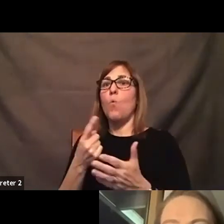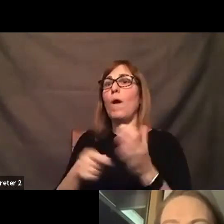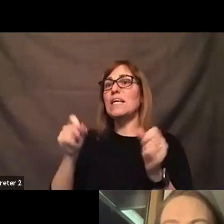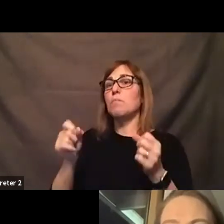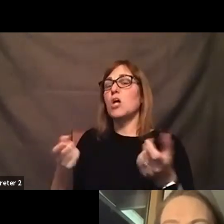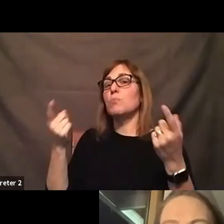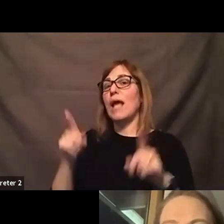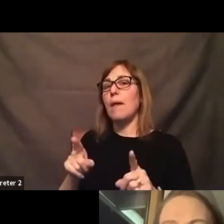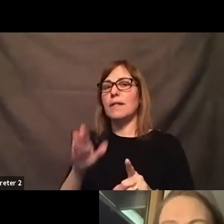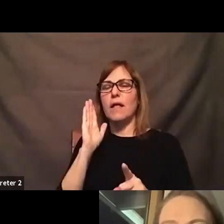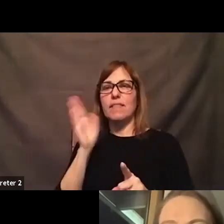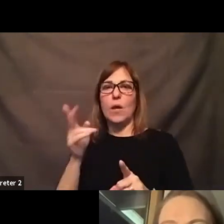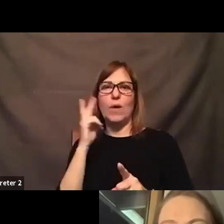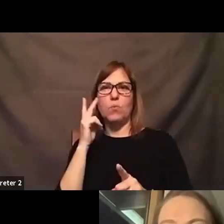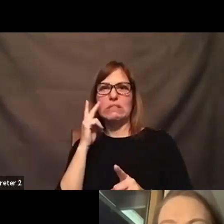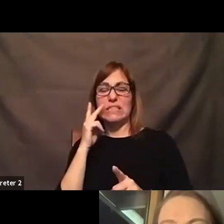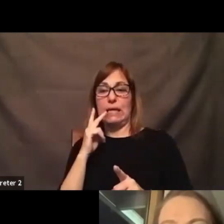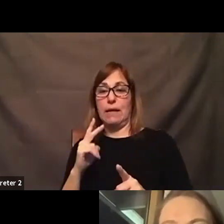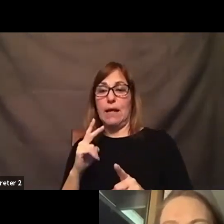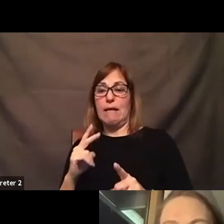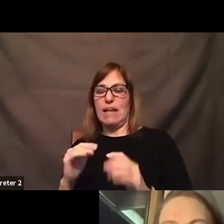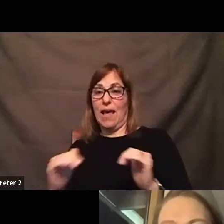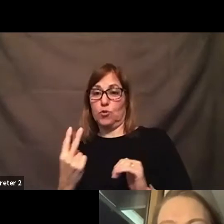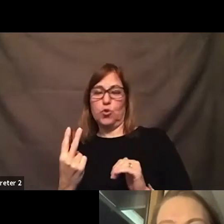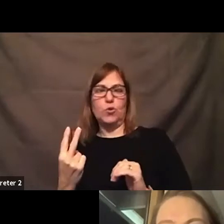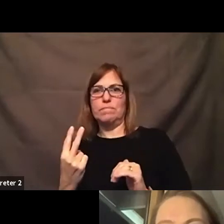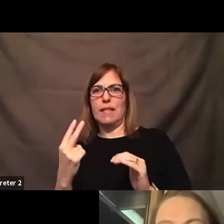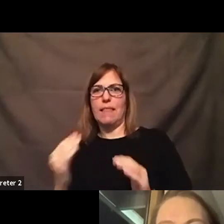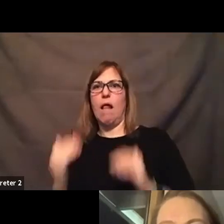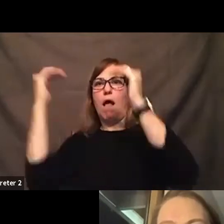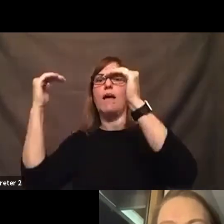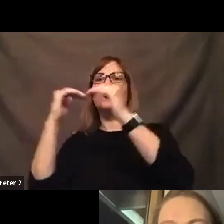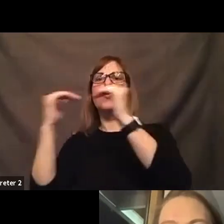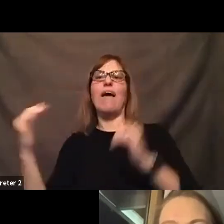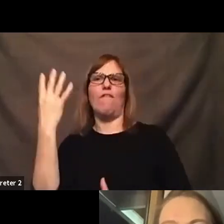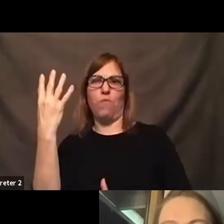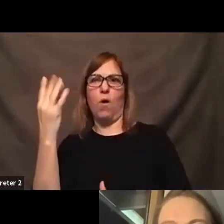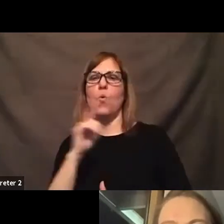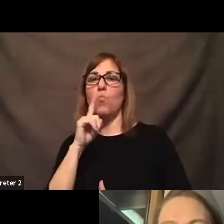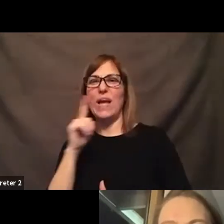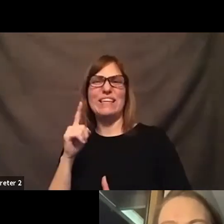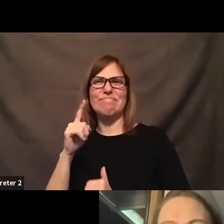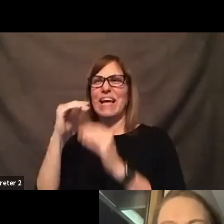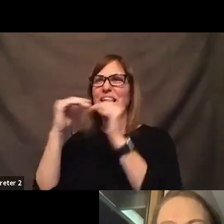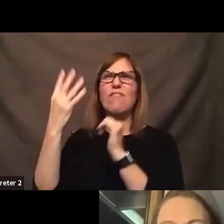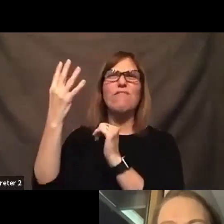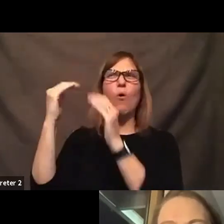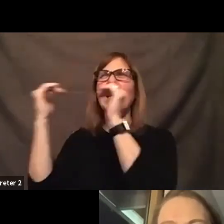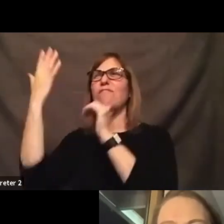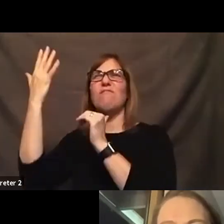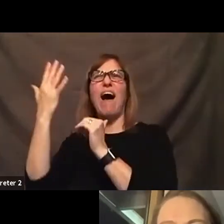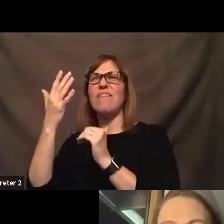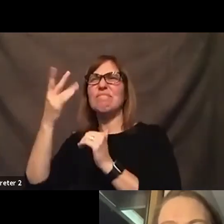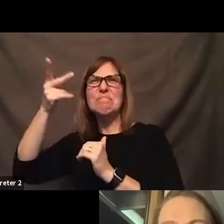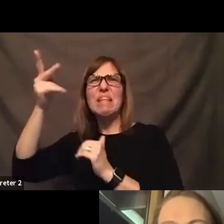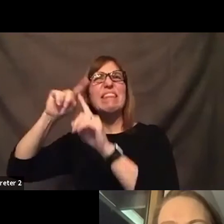level 3 into level 4 and 5. Practically, the differences between 4 and 5 are small, but the big detail about level 4